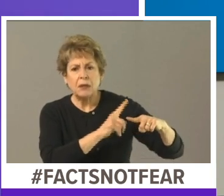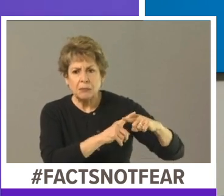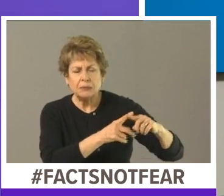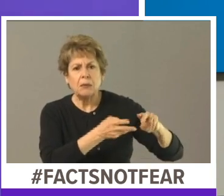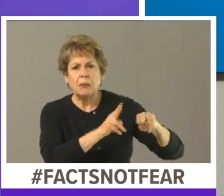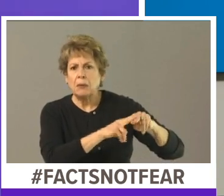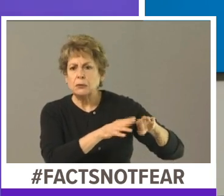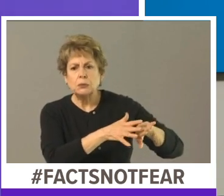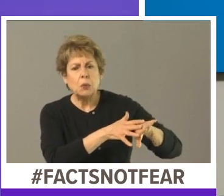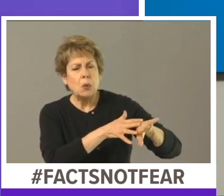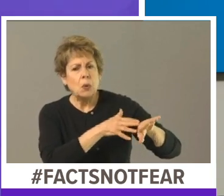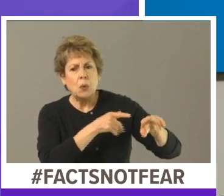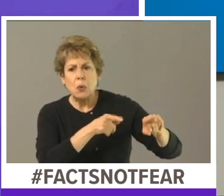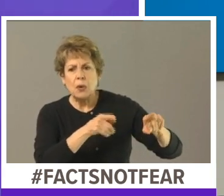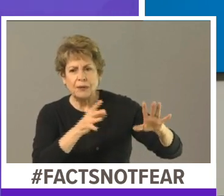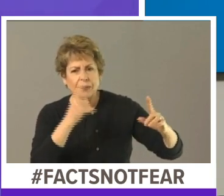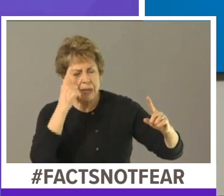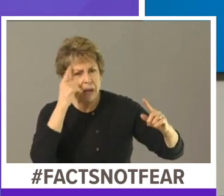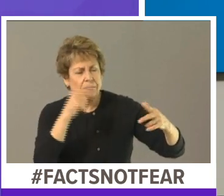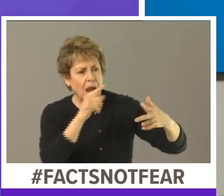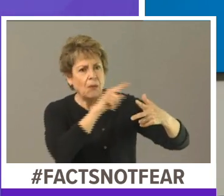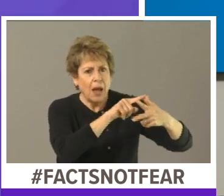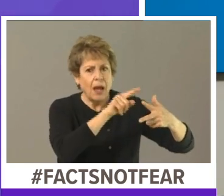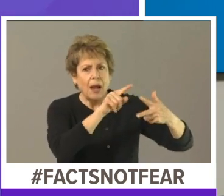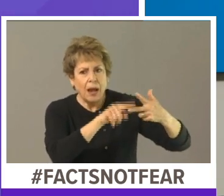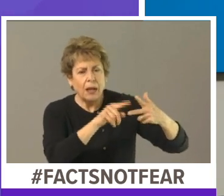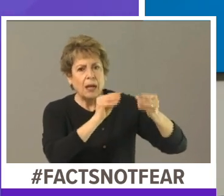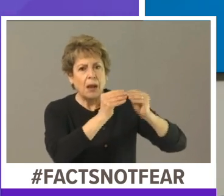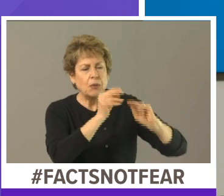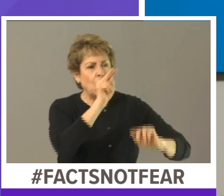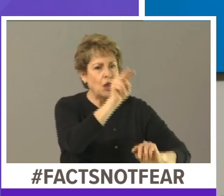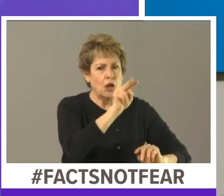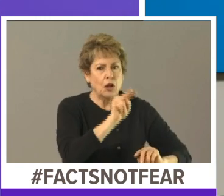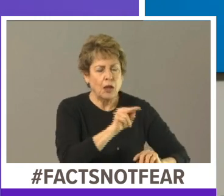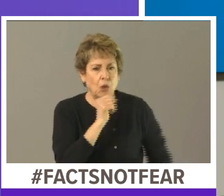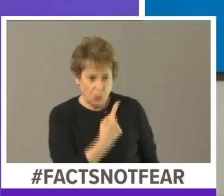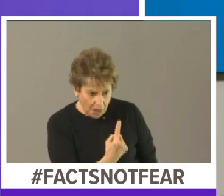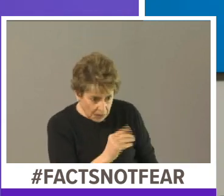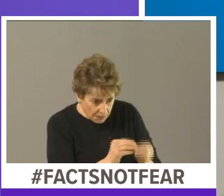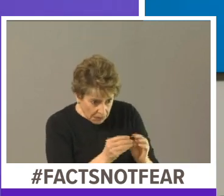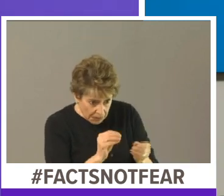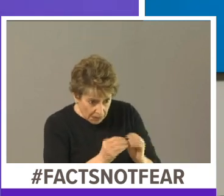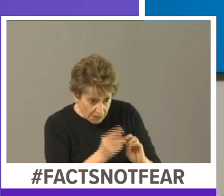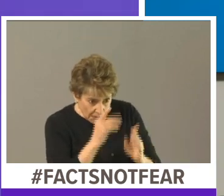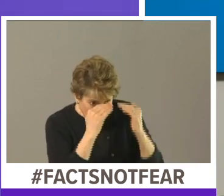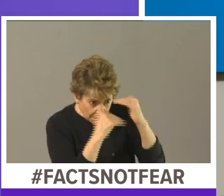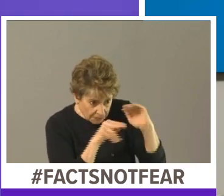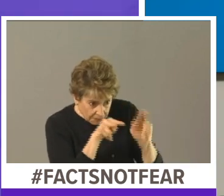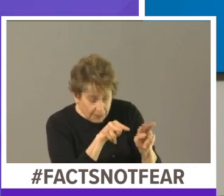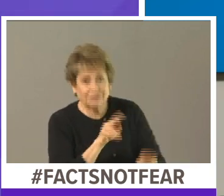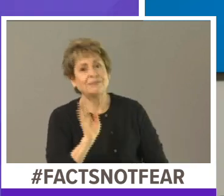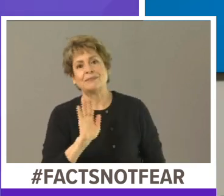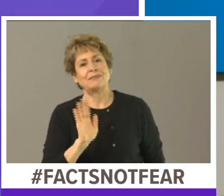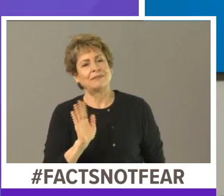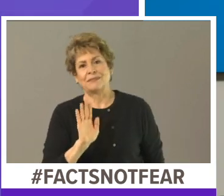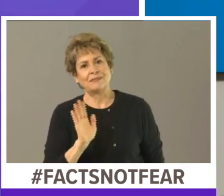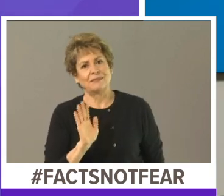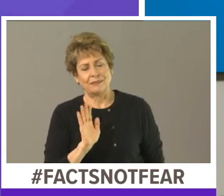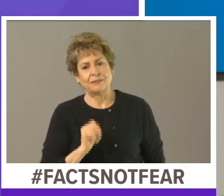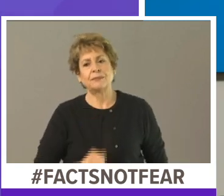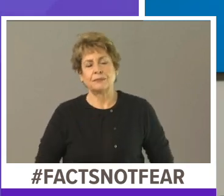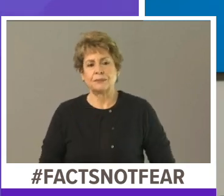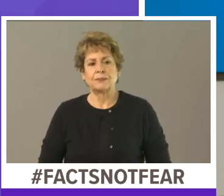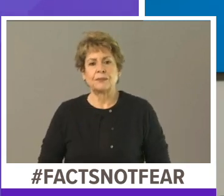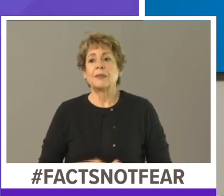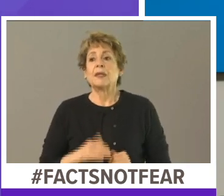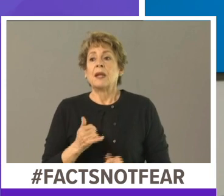making these decisions. Go ahead, please, Andrew. I want to circle back to unemployment. Unless Congress comes through with something pretty